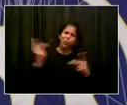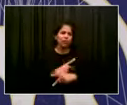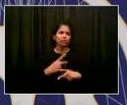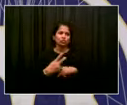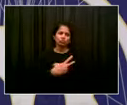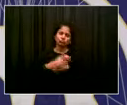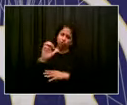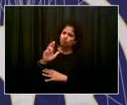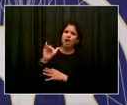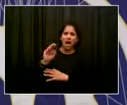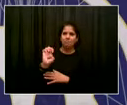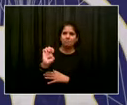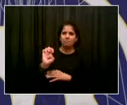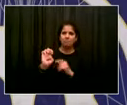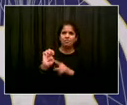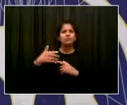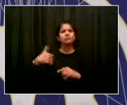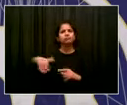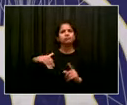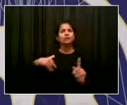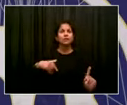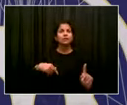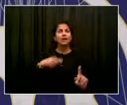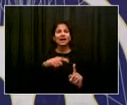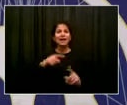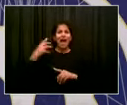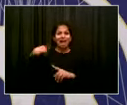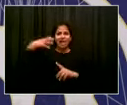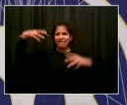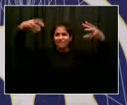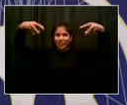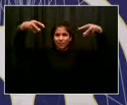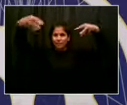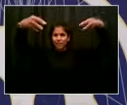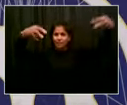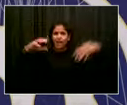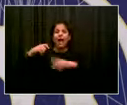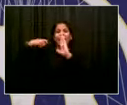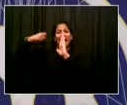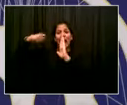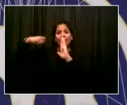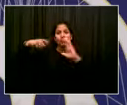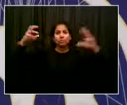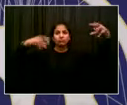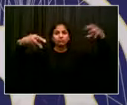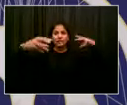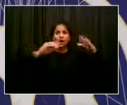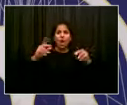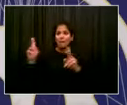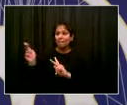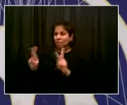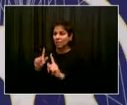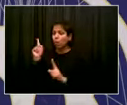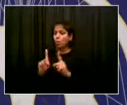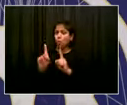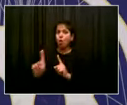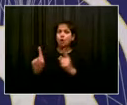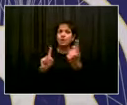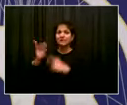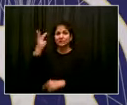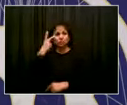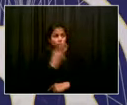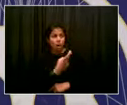and surveillance, you know, everyday residents doing everything they can to avoid these individuals. Everybody in the community knows exactly who